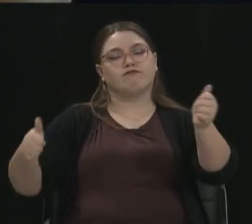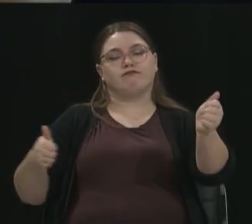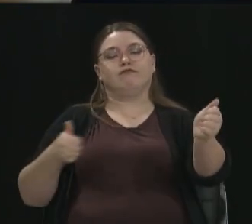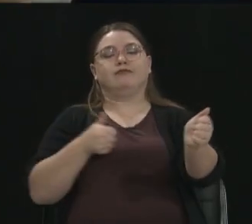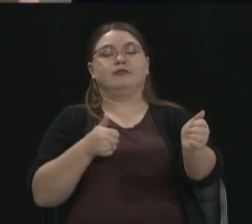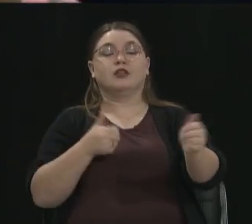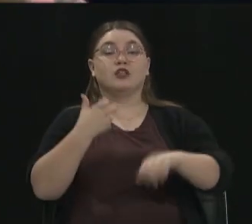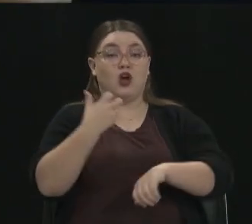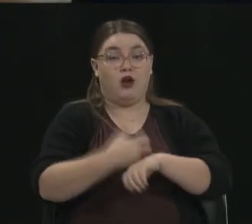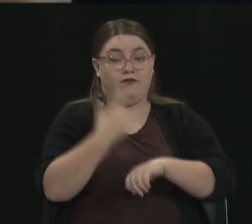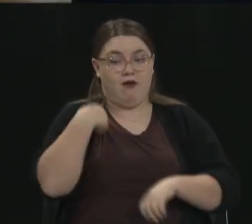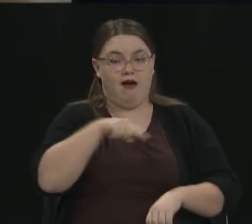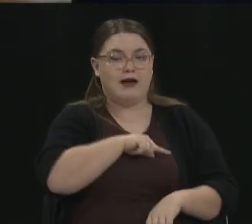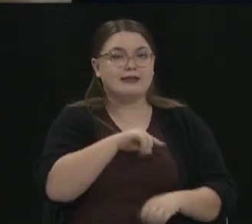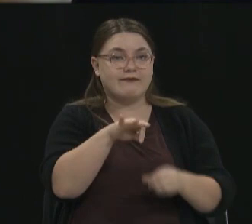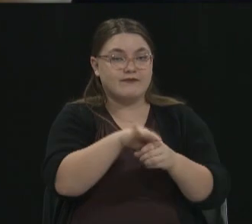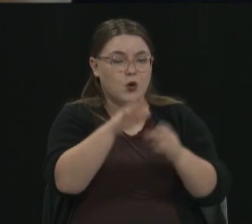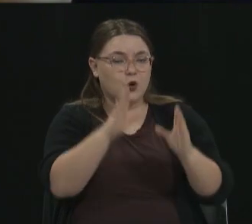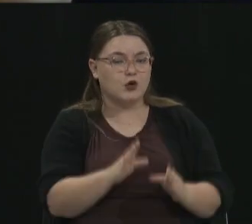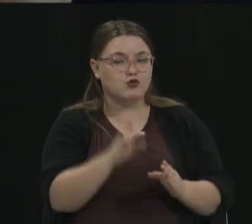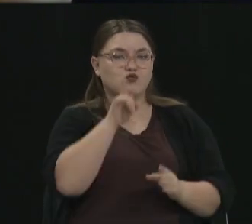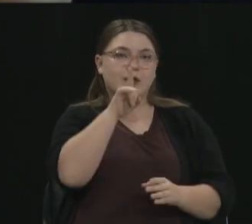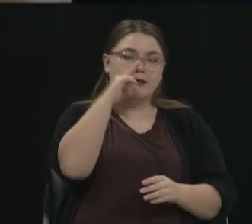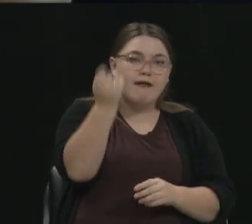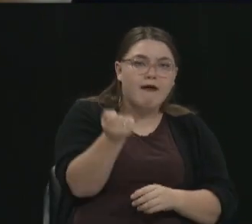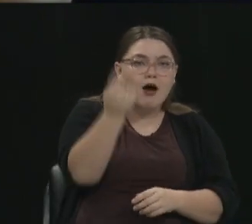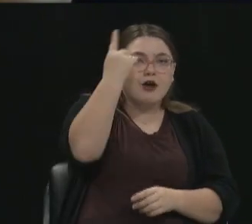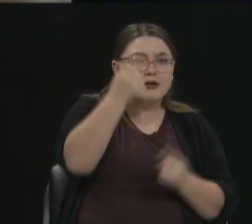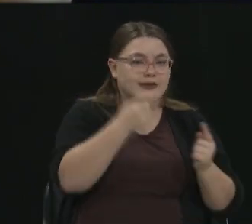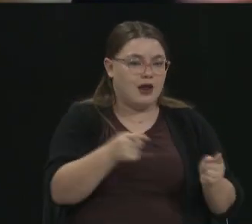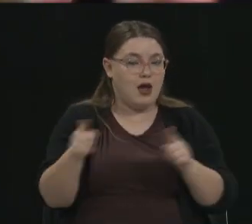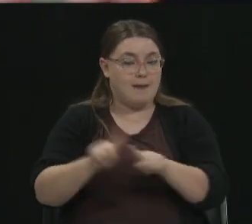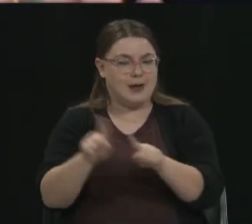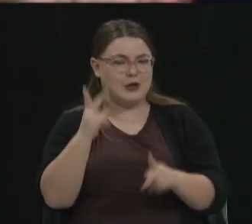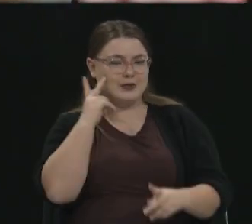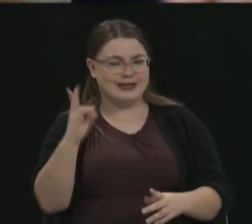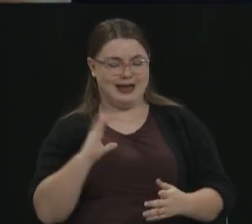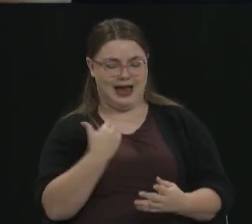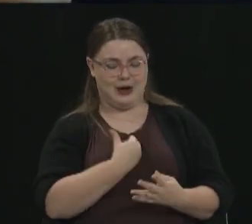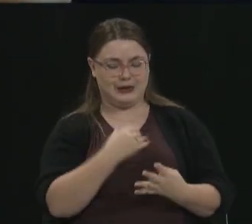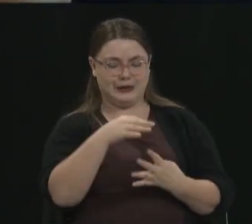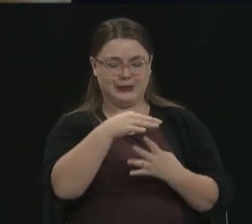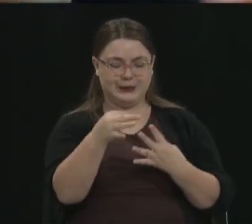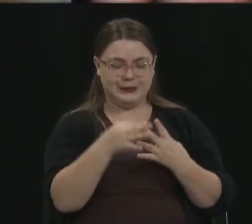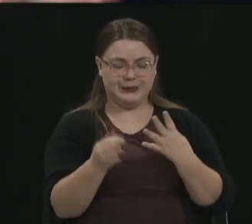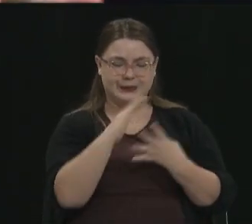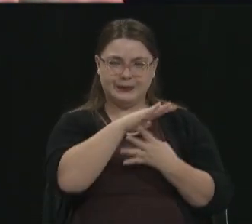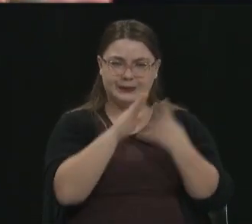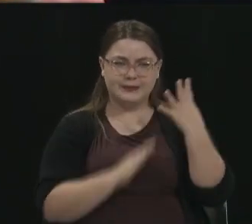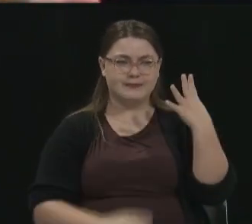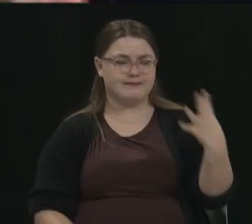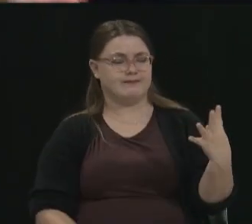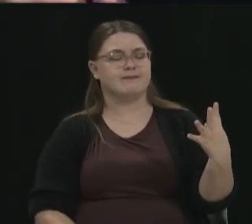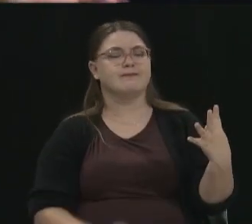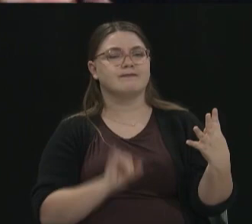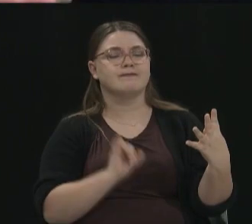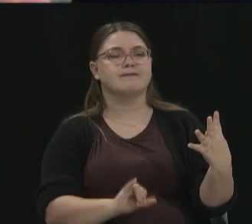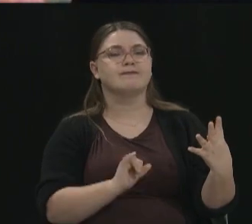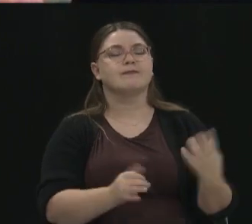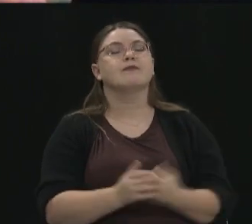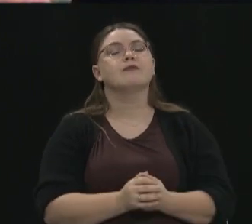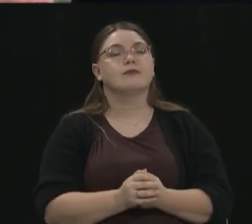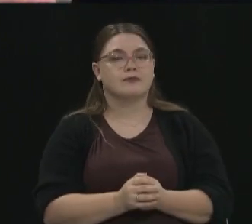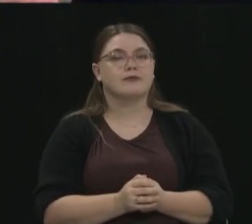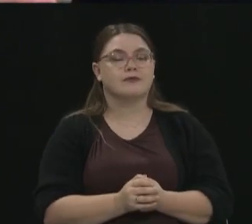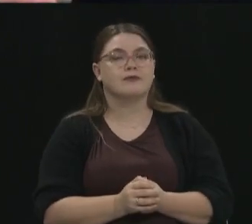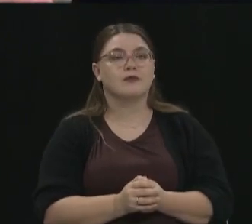happening. But if you think about the choices we end up with, they were probably a product of lots of these other things